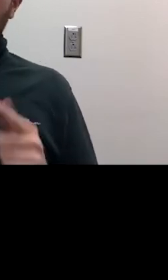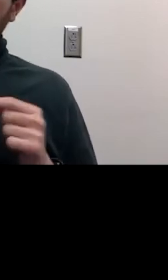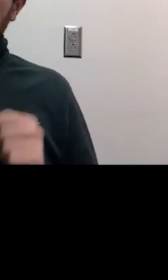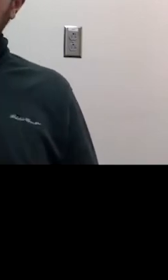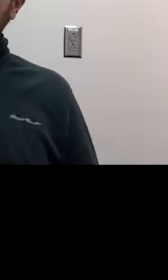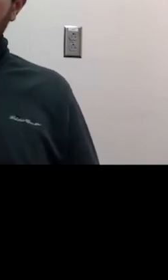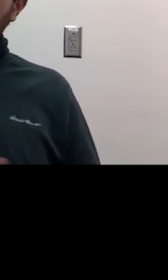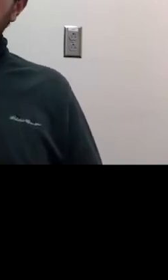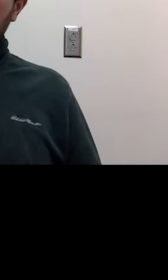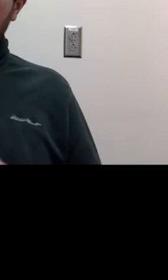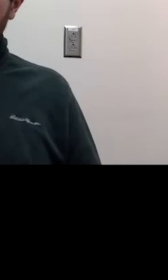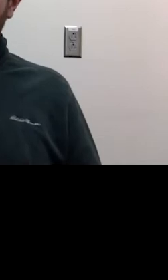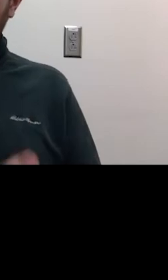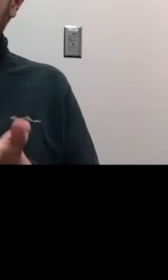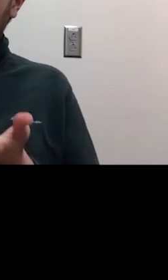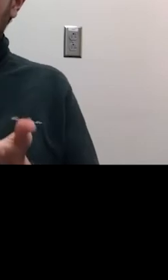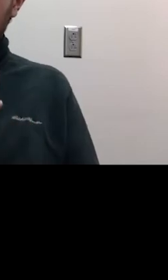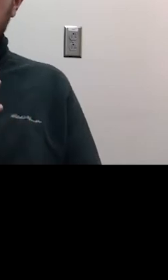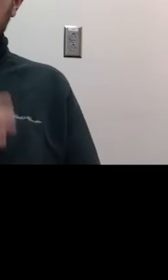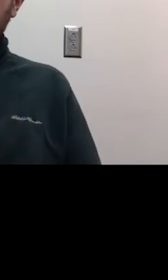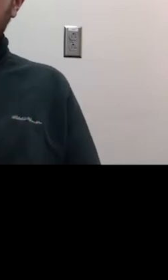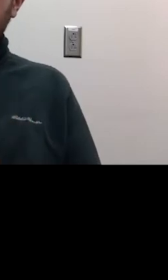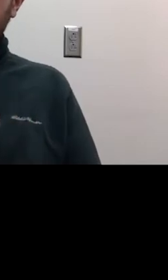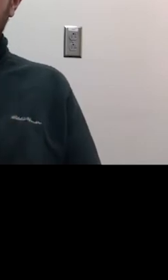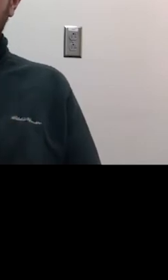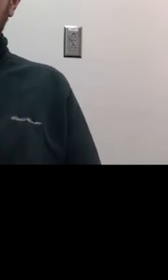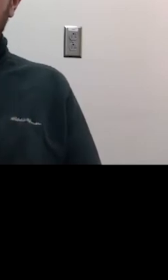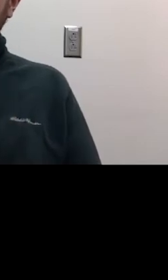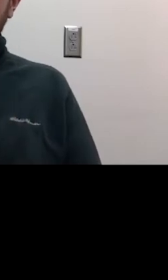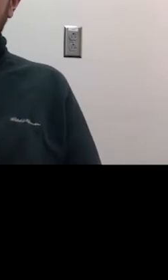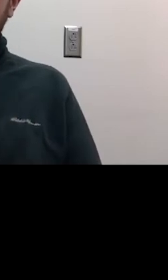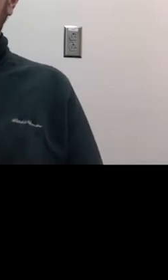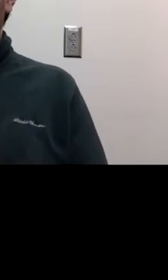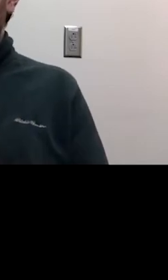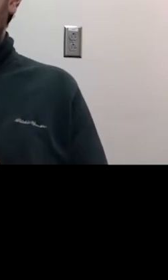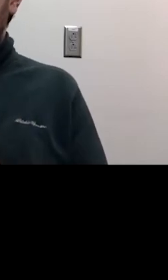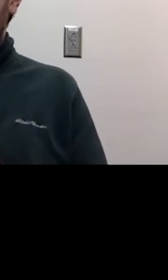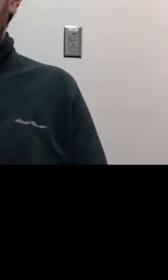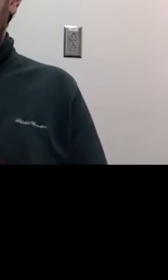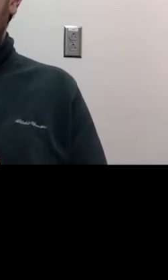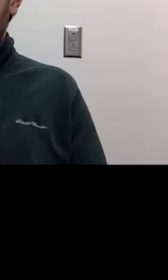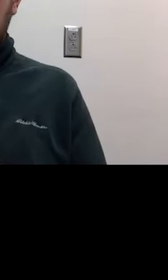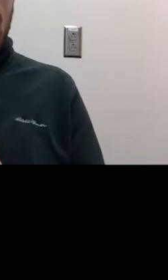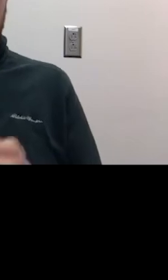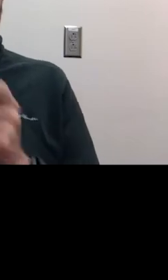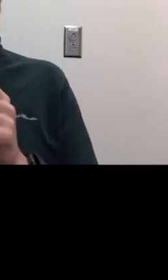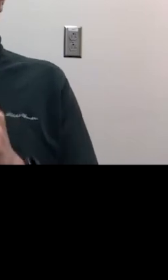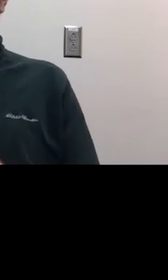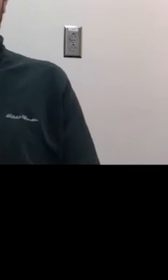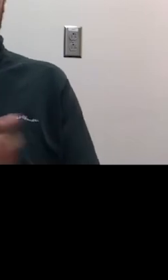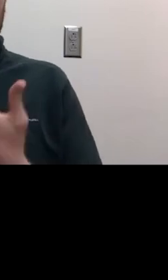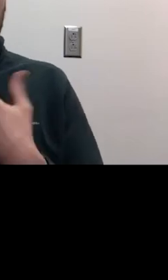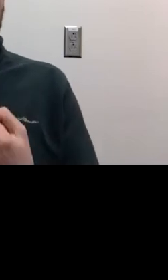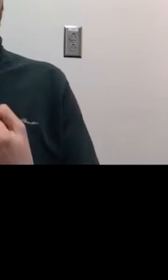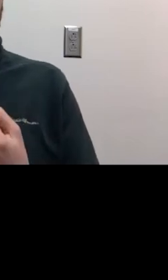intervention, the benefit wasn't mediated by a change in social health elements. So like if